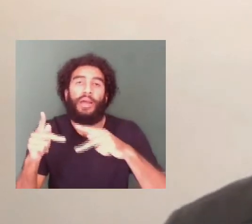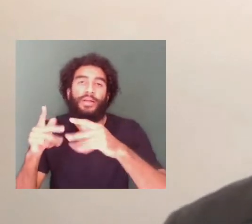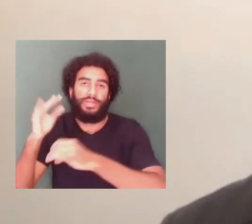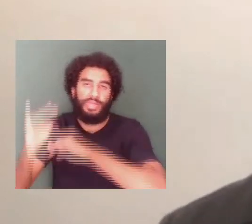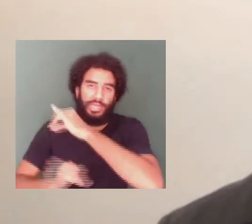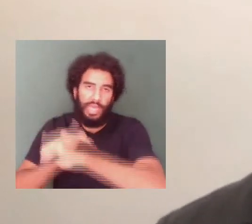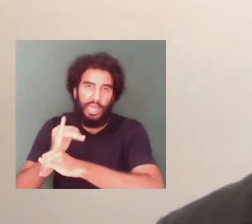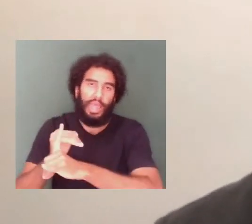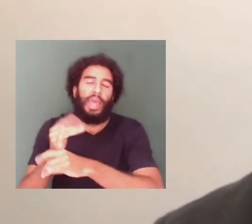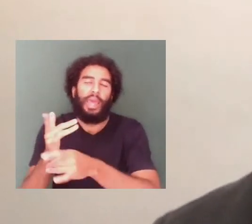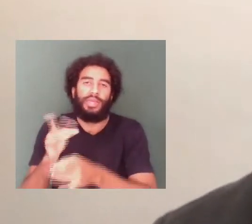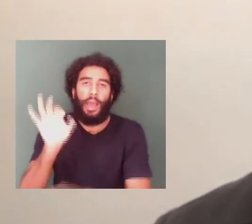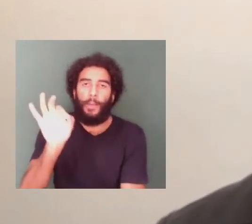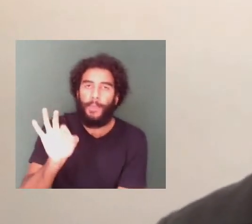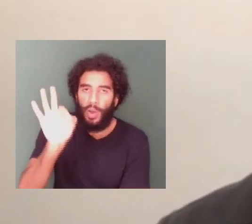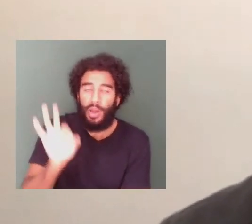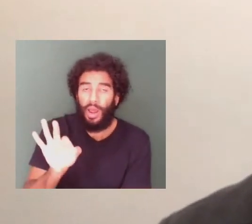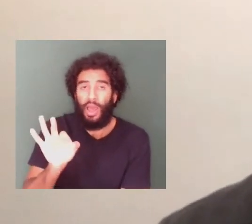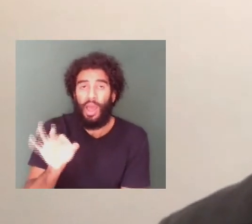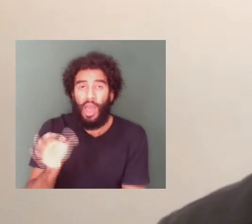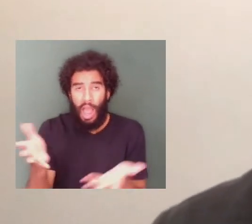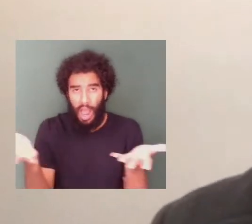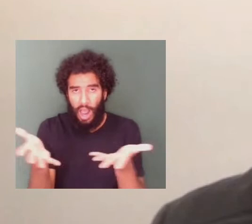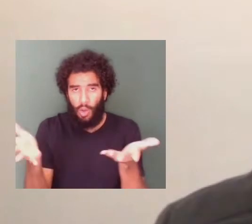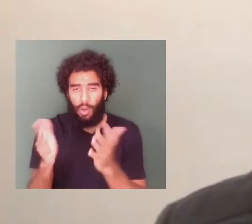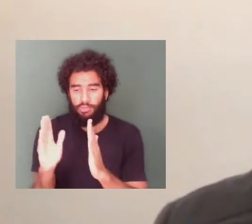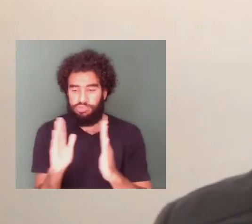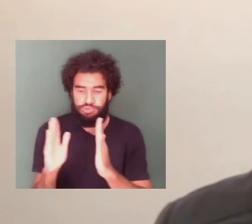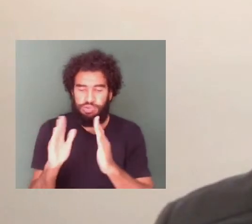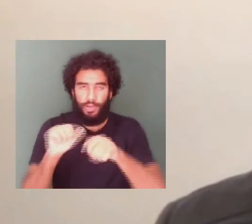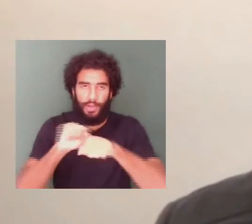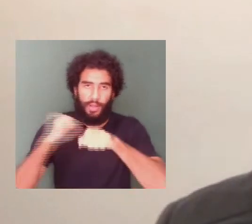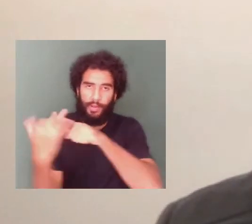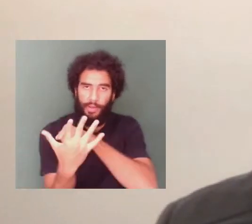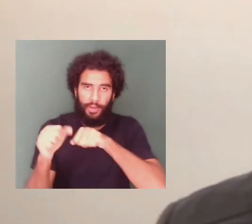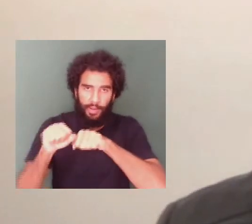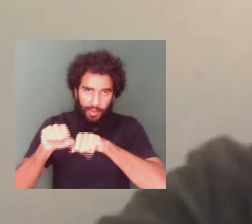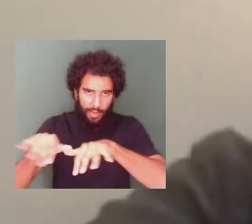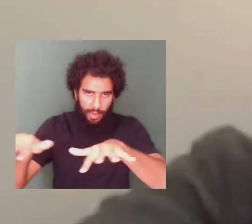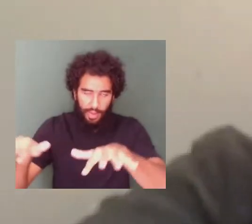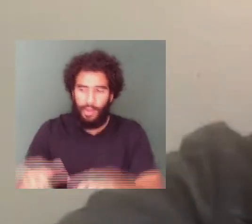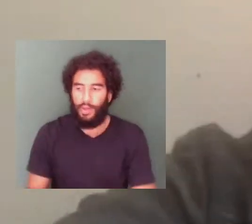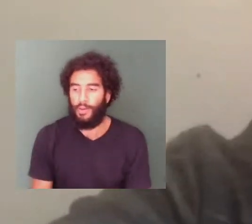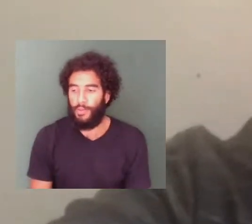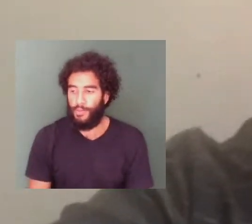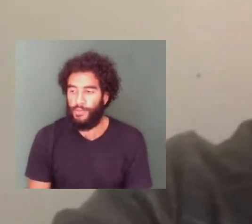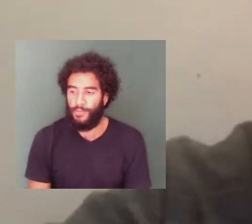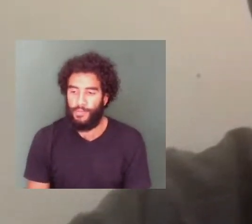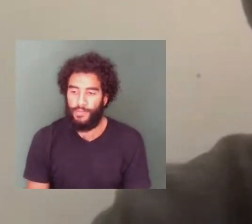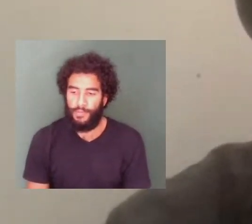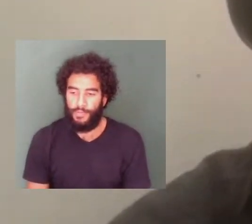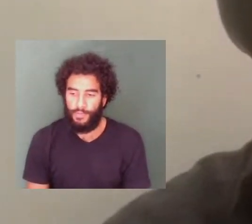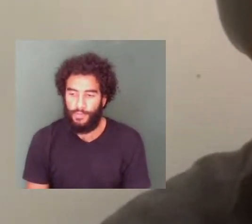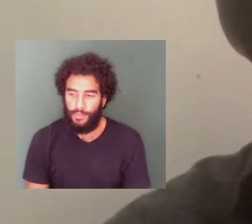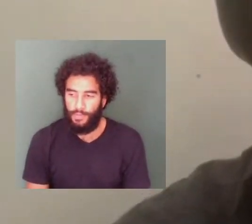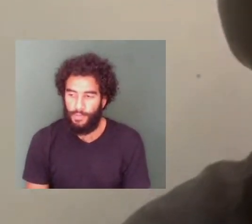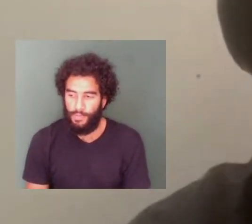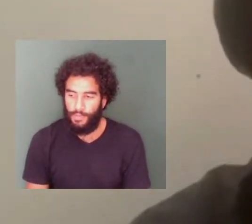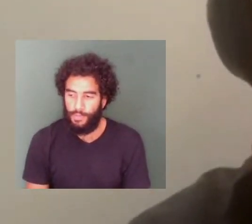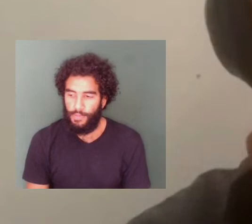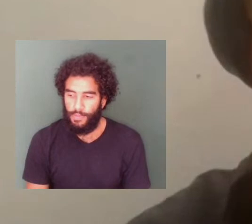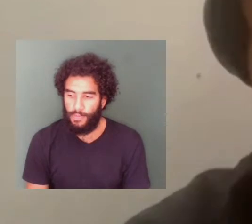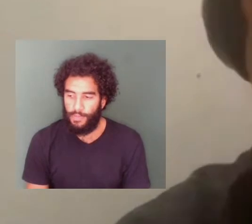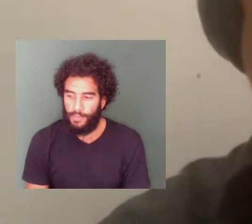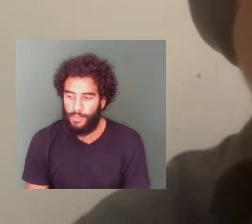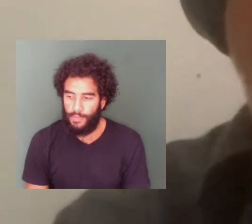code has fared in monitoring the its implementation, especially